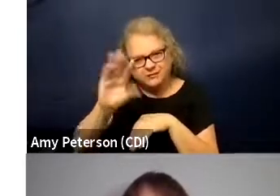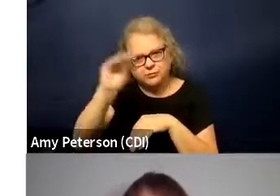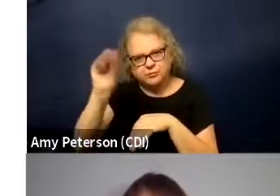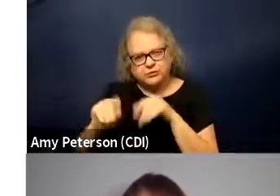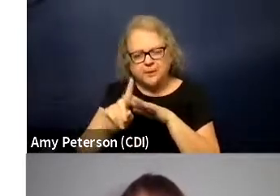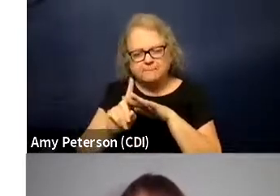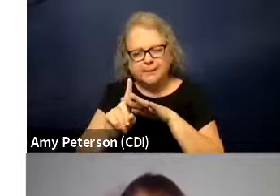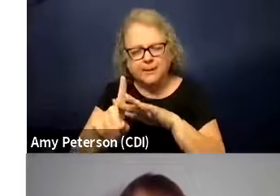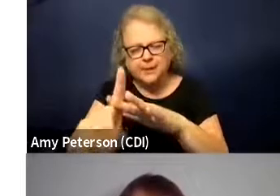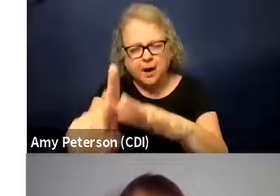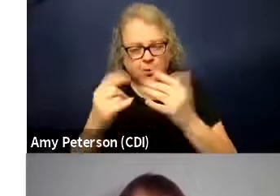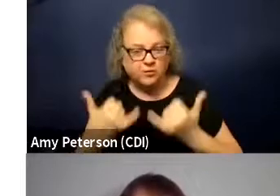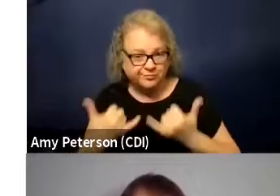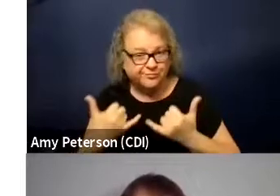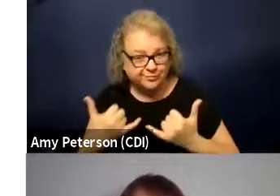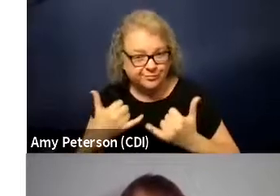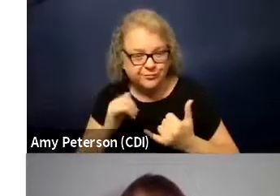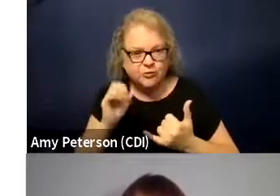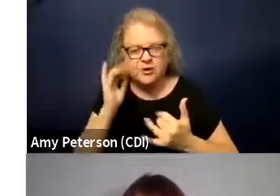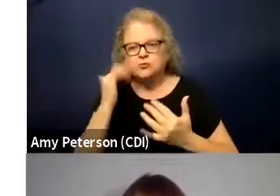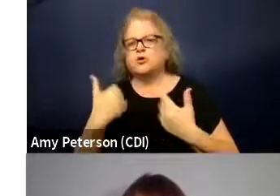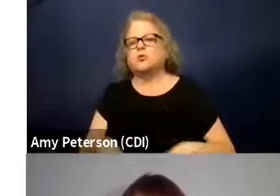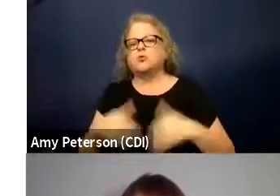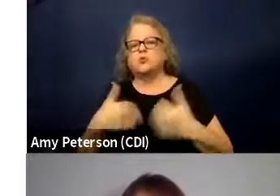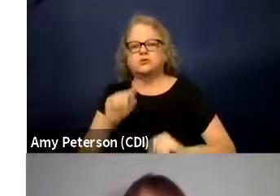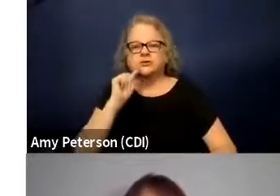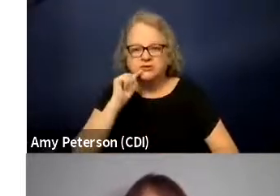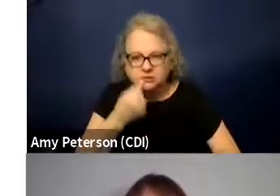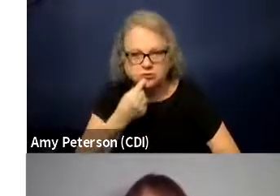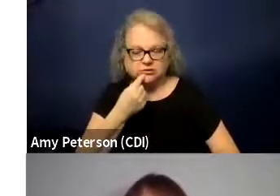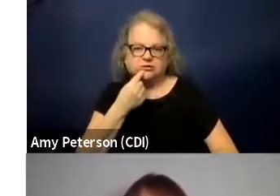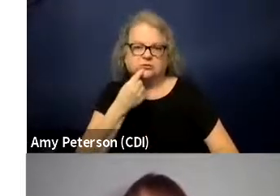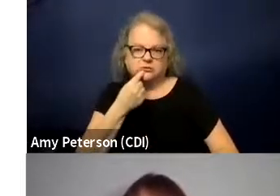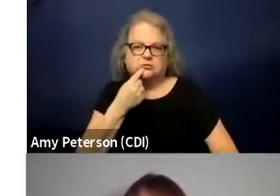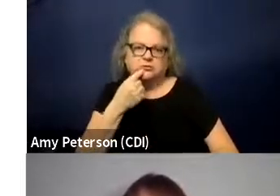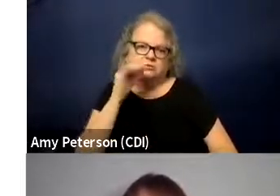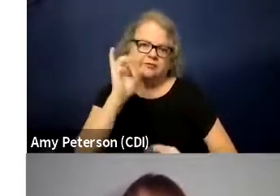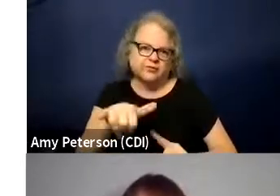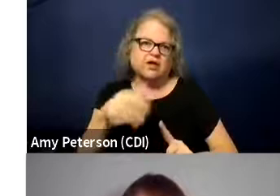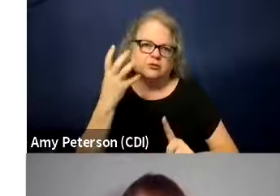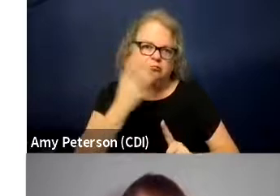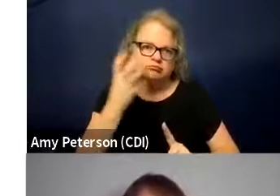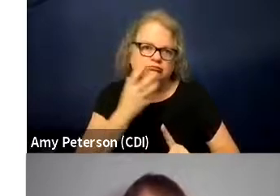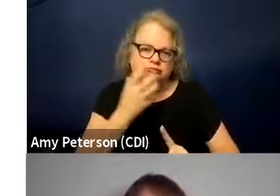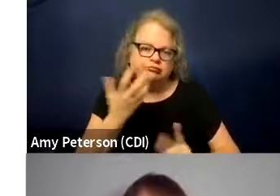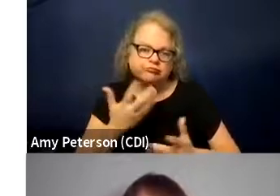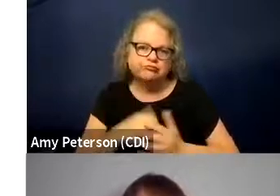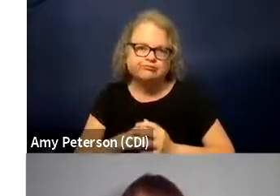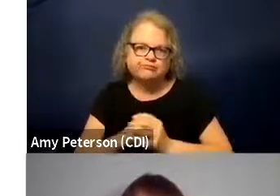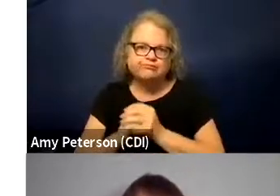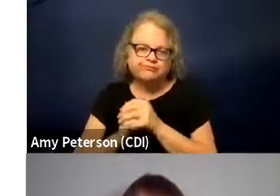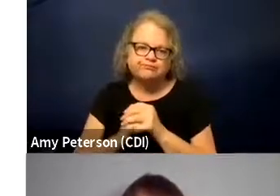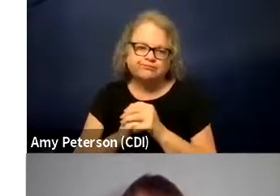I'm going to end on this slide with my email address, because if we don't answer your questions tonight, you can